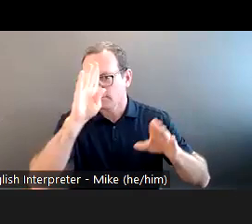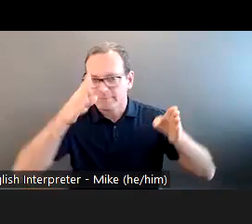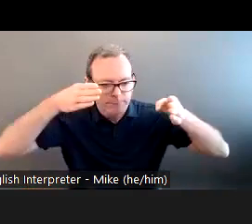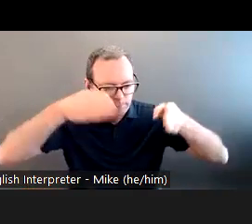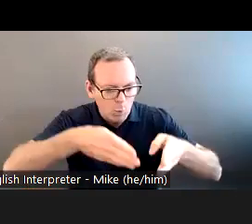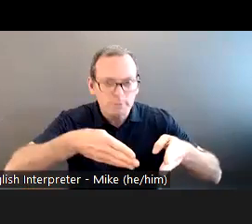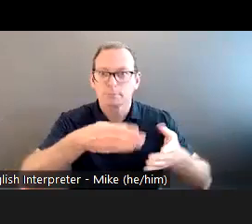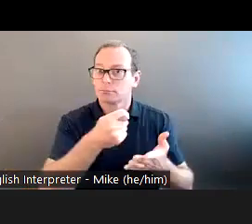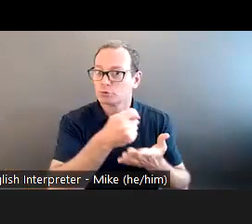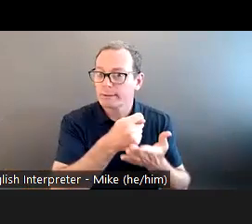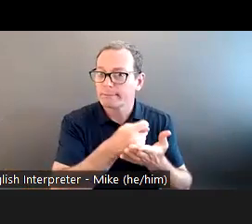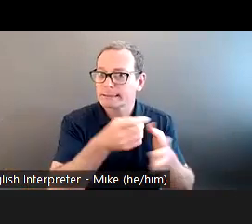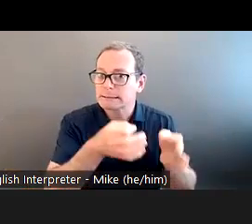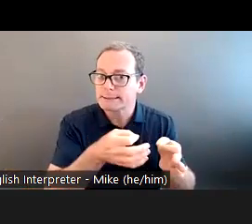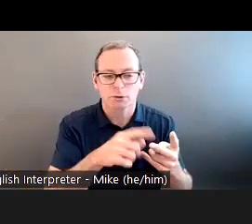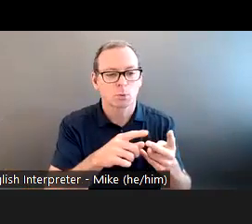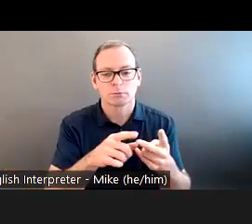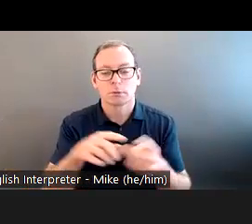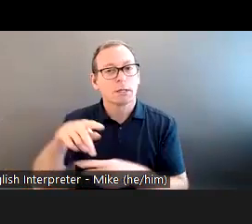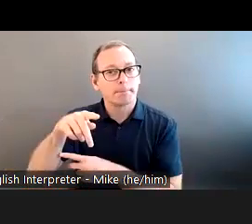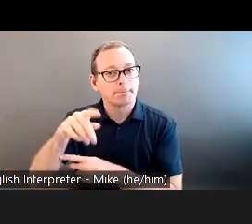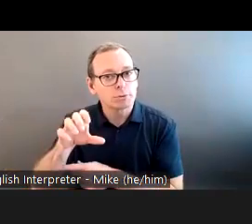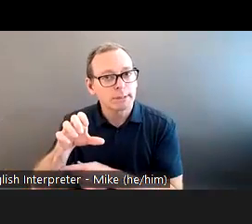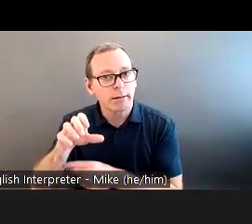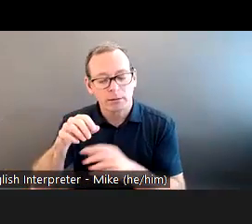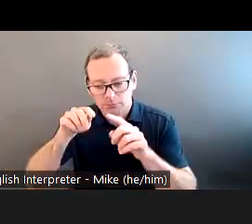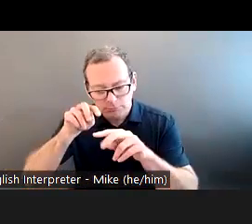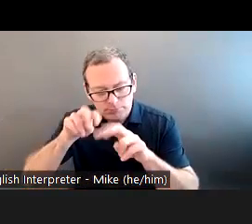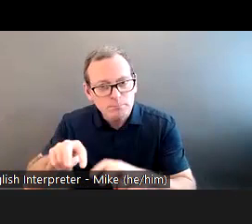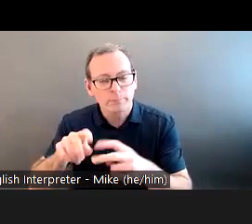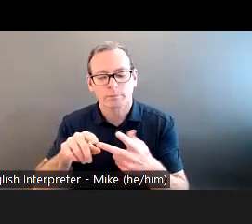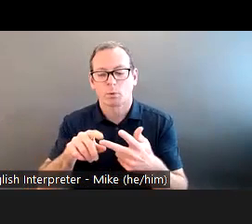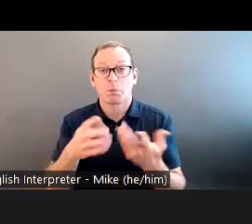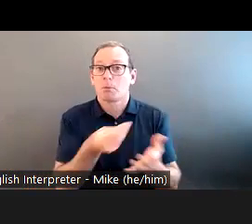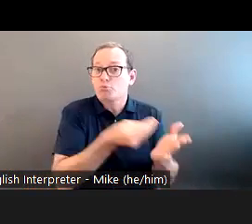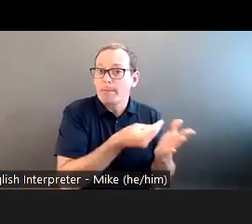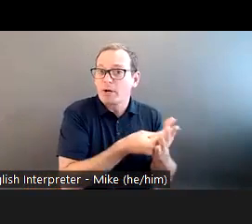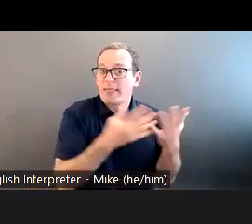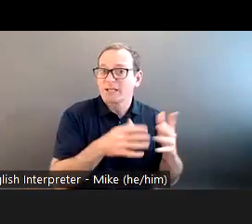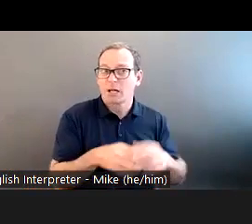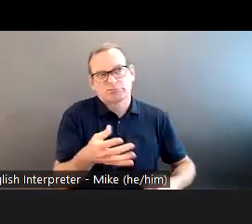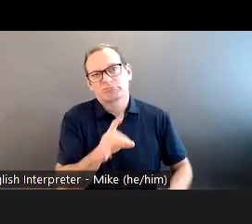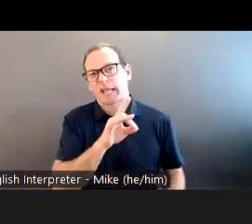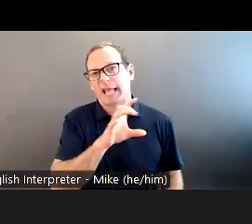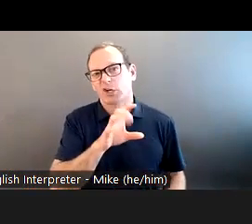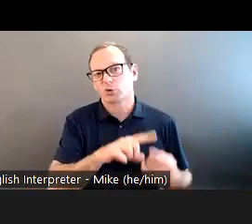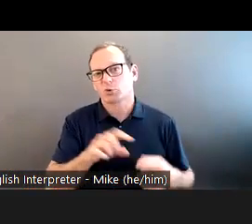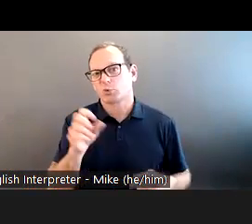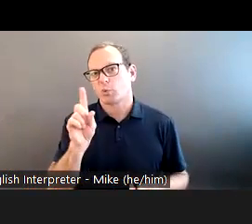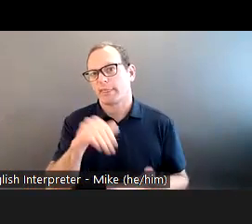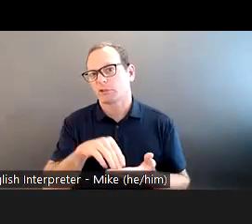personal care, or we're only assessing property, then it's probably $800 to $1,200. If we're